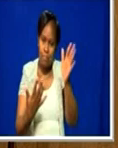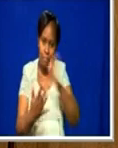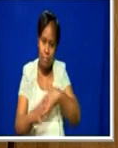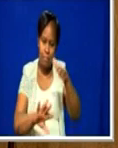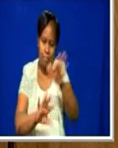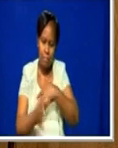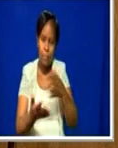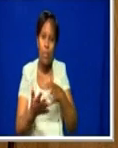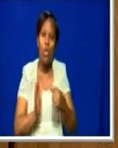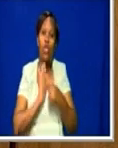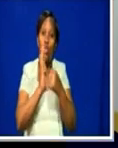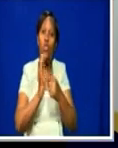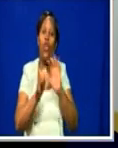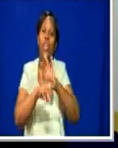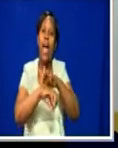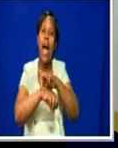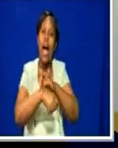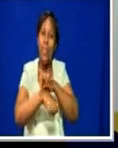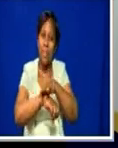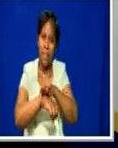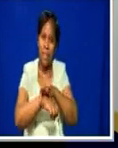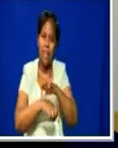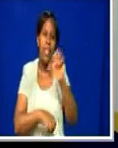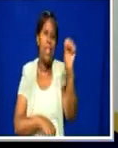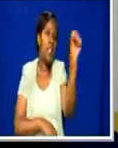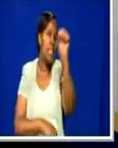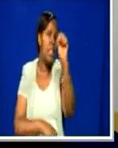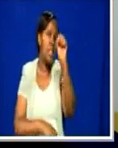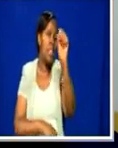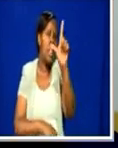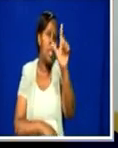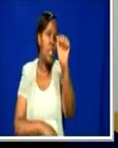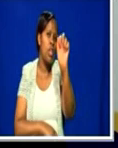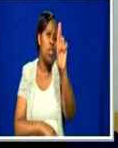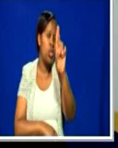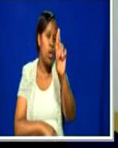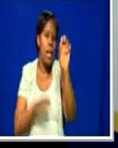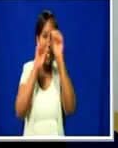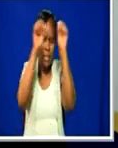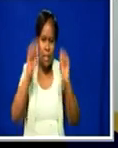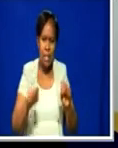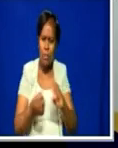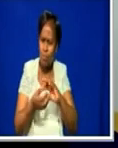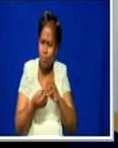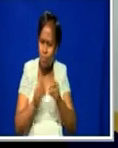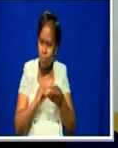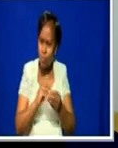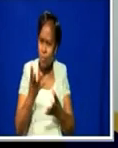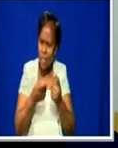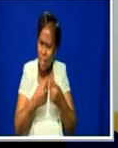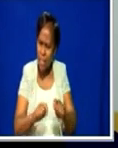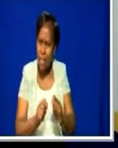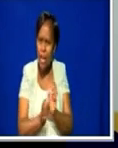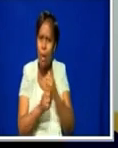to talking about represent the Earth. the So solar. maybe the solar system. What is that? This is plasticine. So maybe you can help me. Oh. You try to